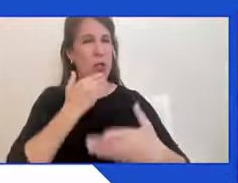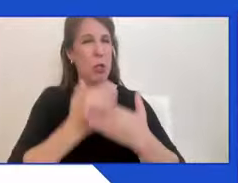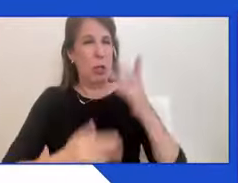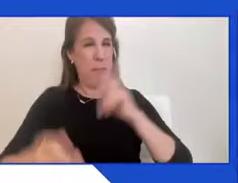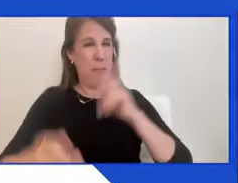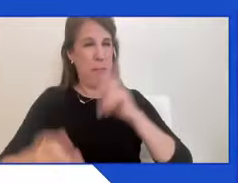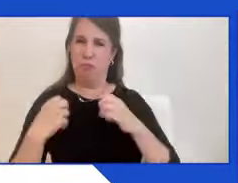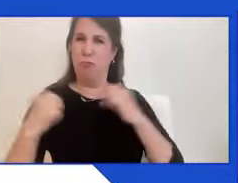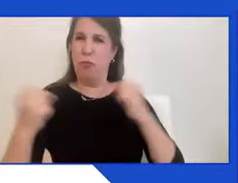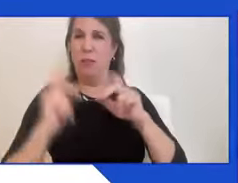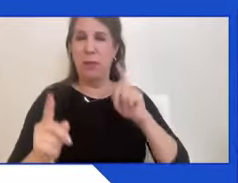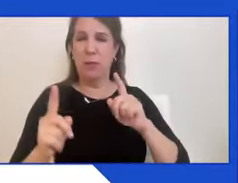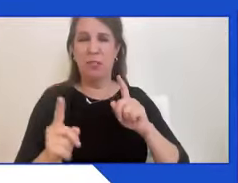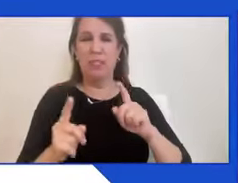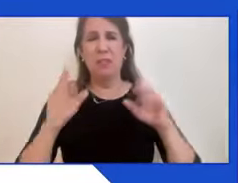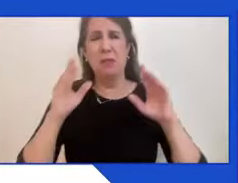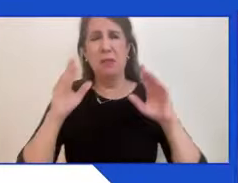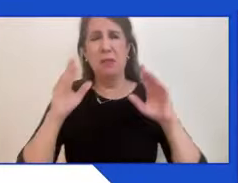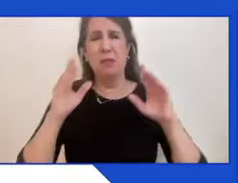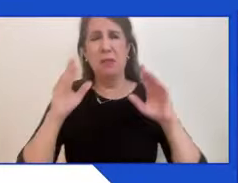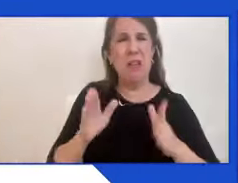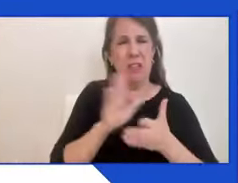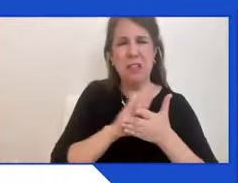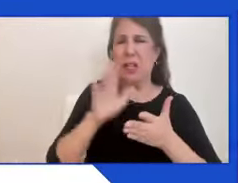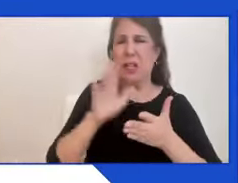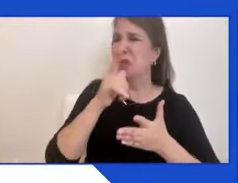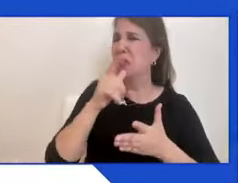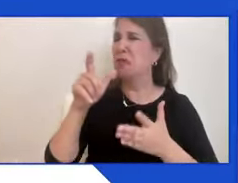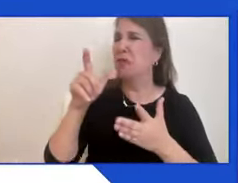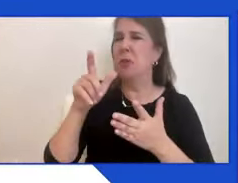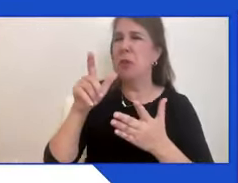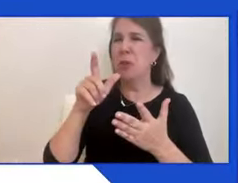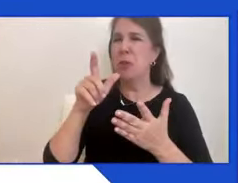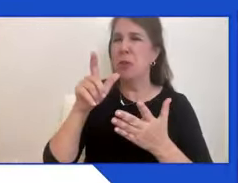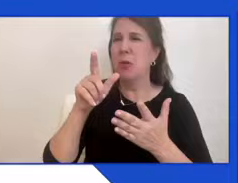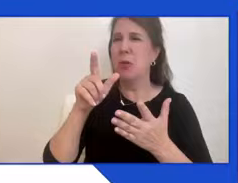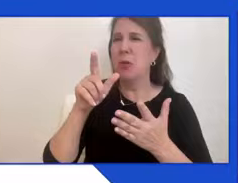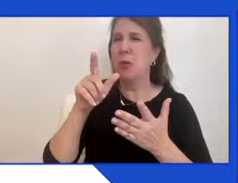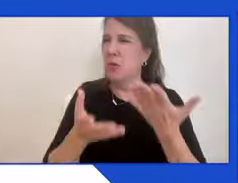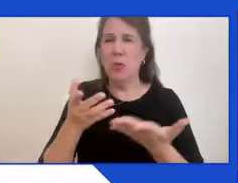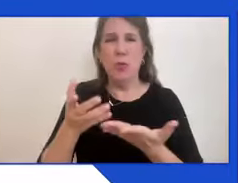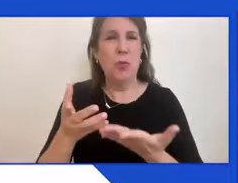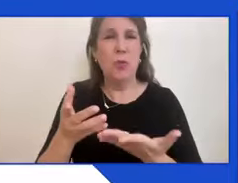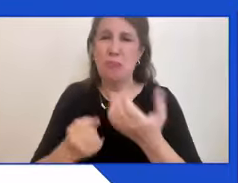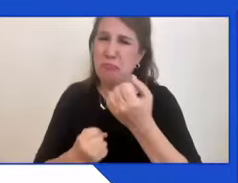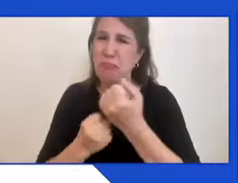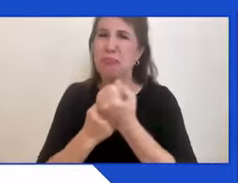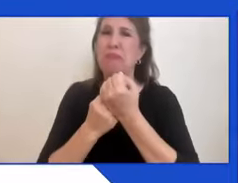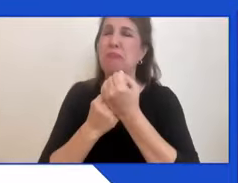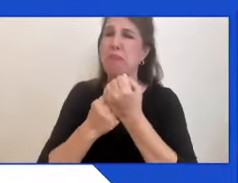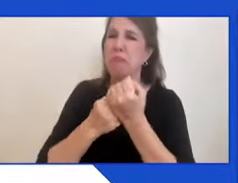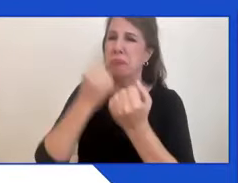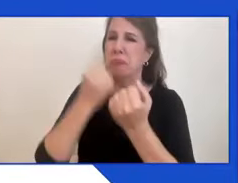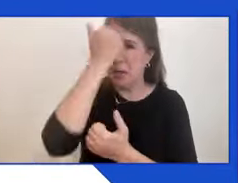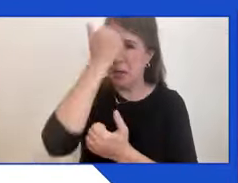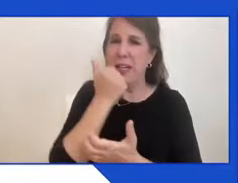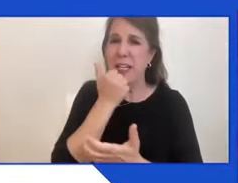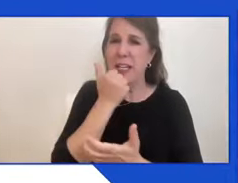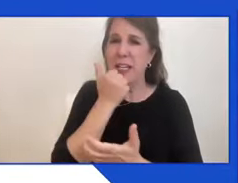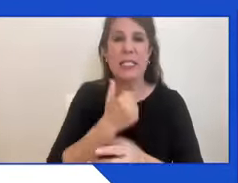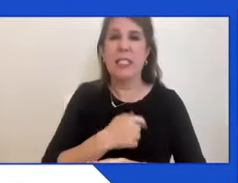Professors who condemn Hamas, administrators striving to guarantee Jewish safety.